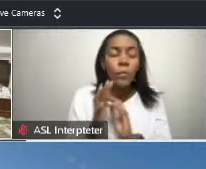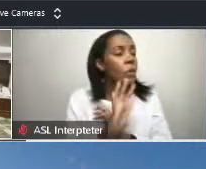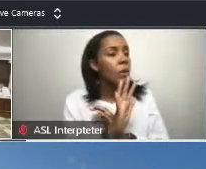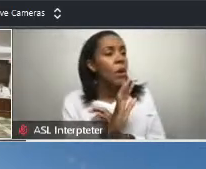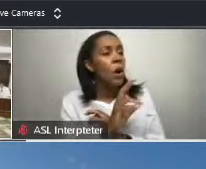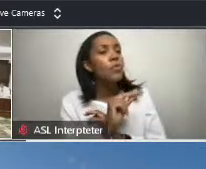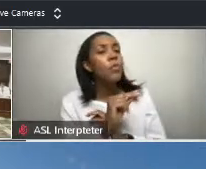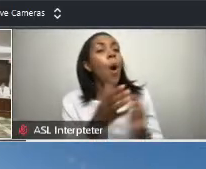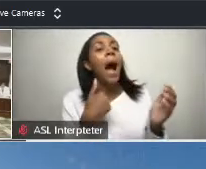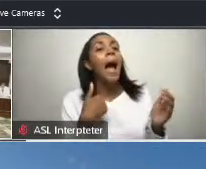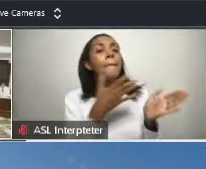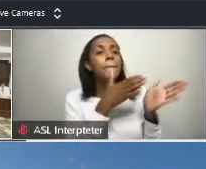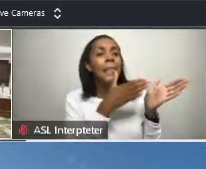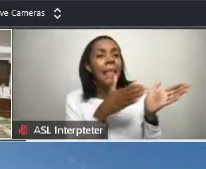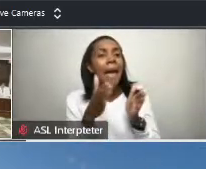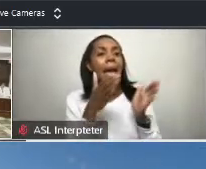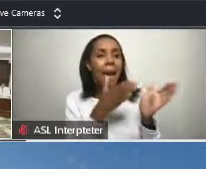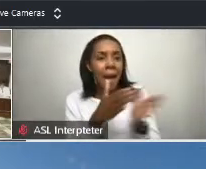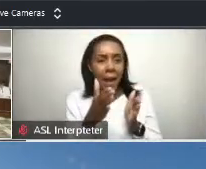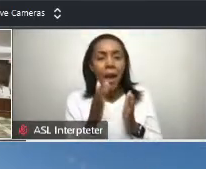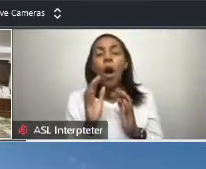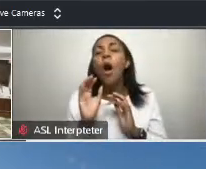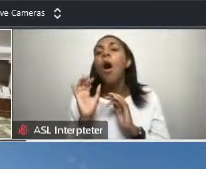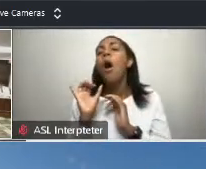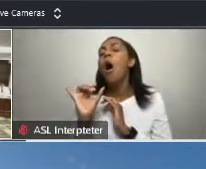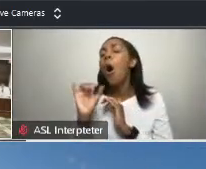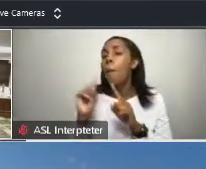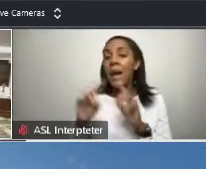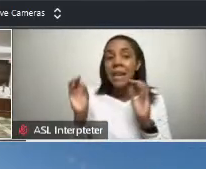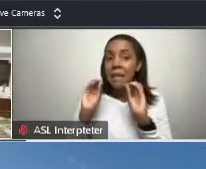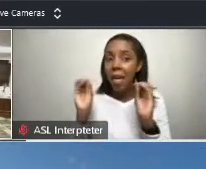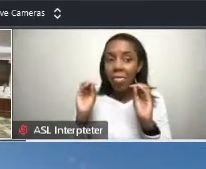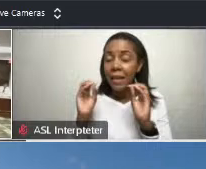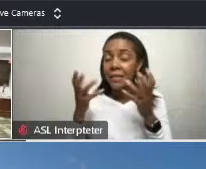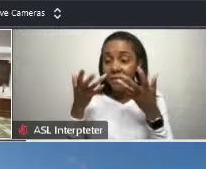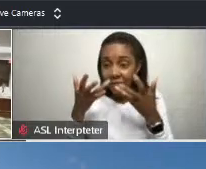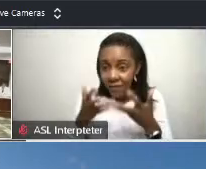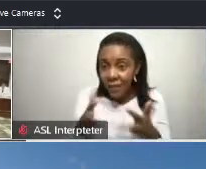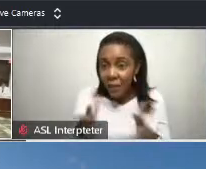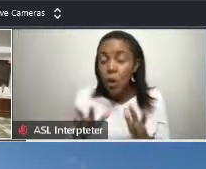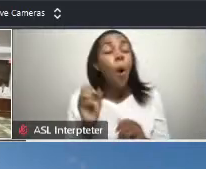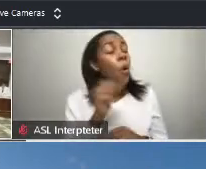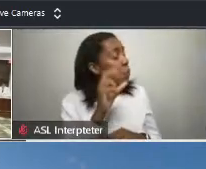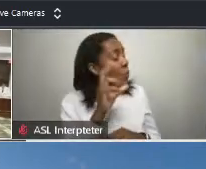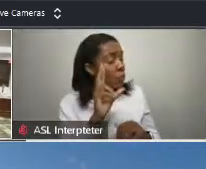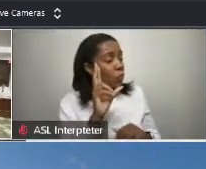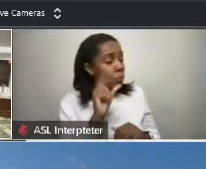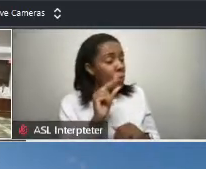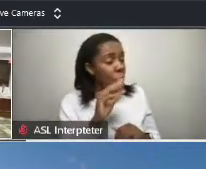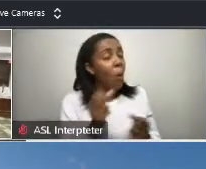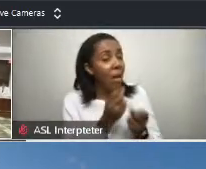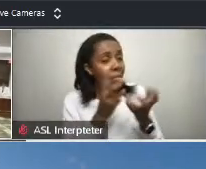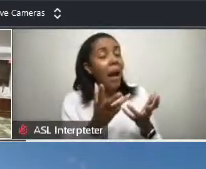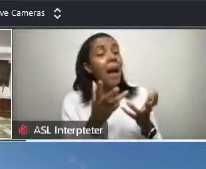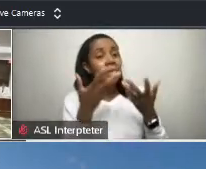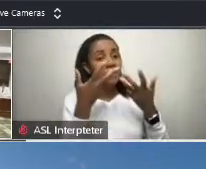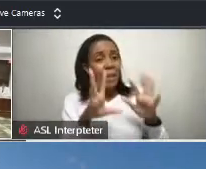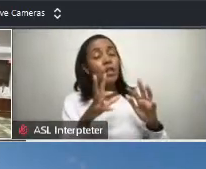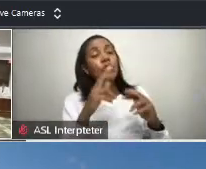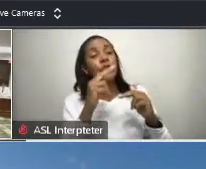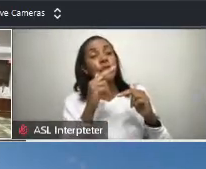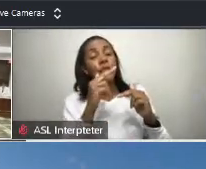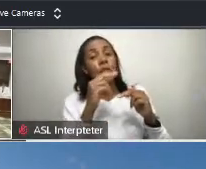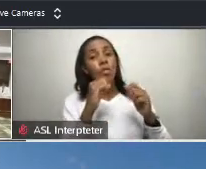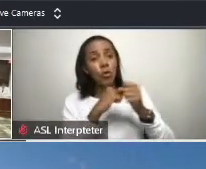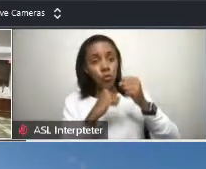did the planning. You just the planning, but Right. nothing has been done. No, there has been a lot done to the structure, Existing structure. That's what